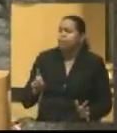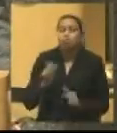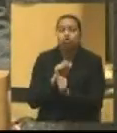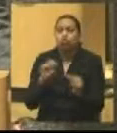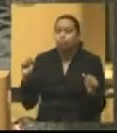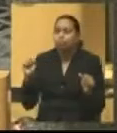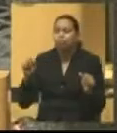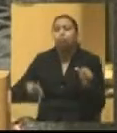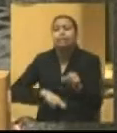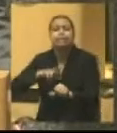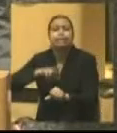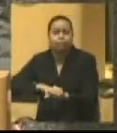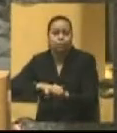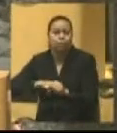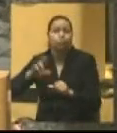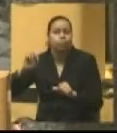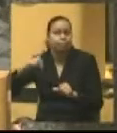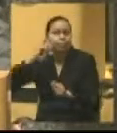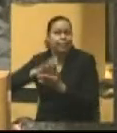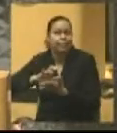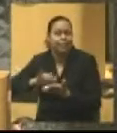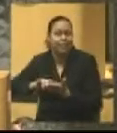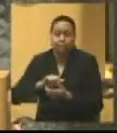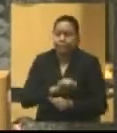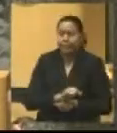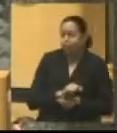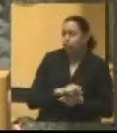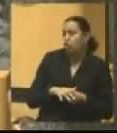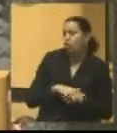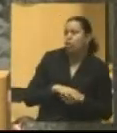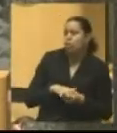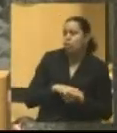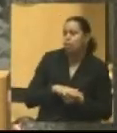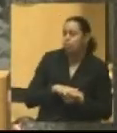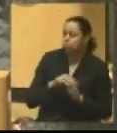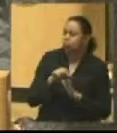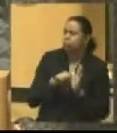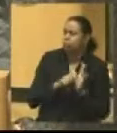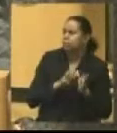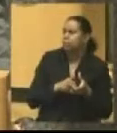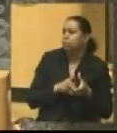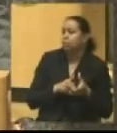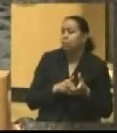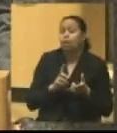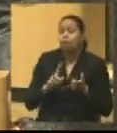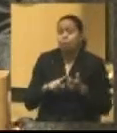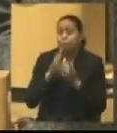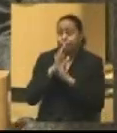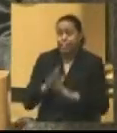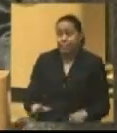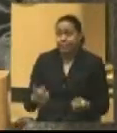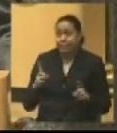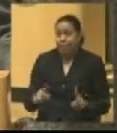was national, Republicans believed, whereas slavery was merely local. It was a state institution. And when the peace was restored,